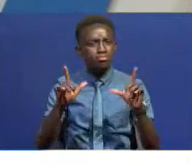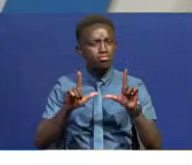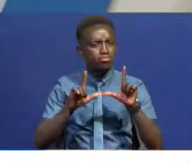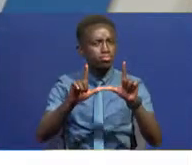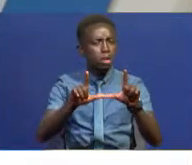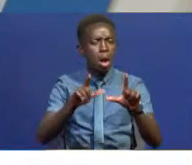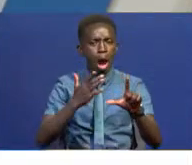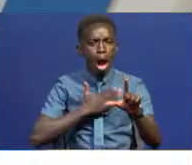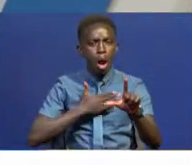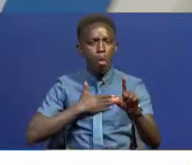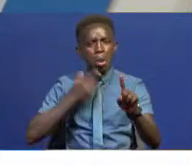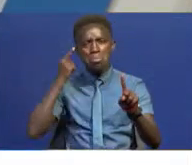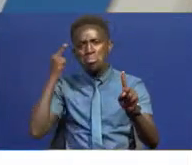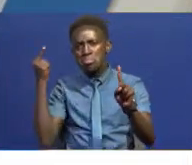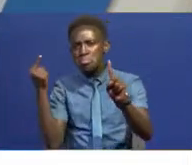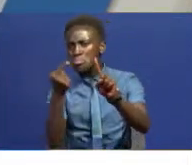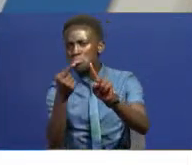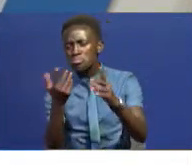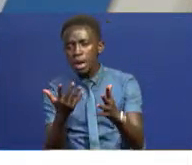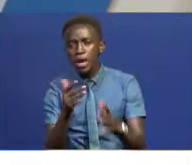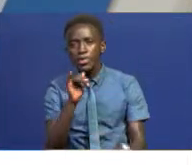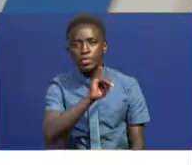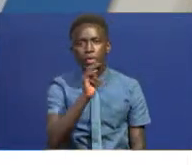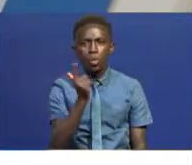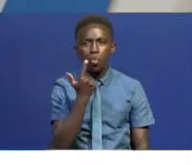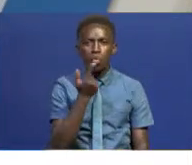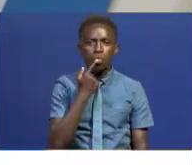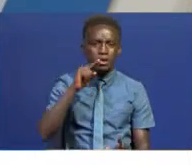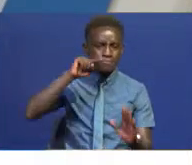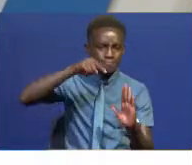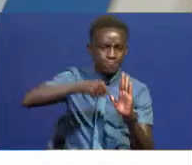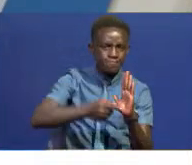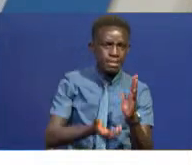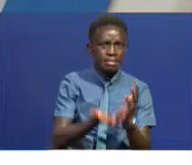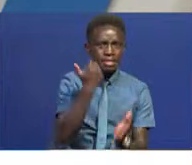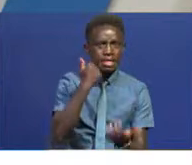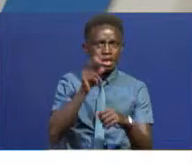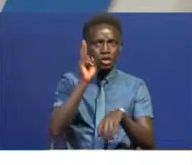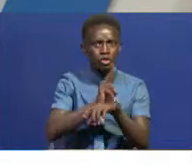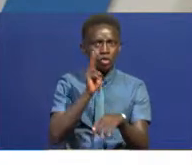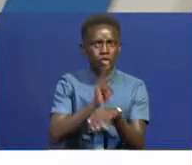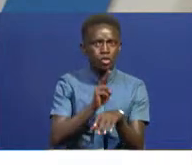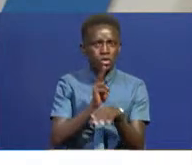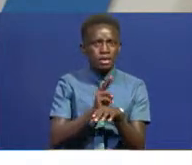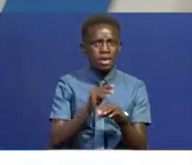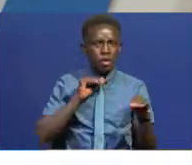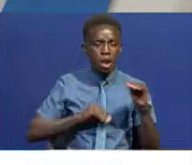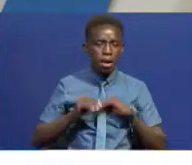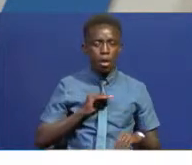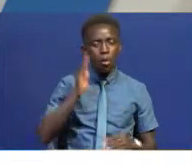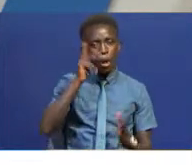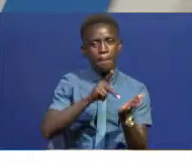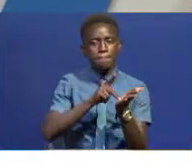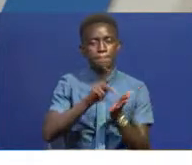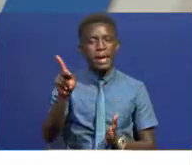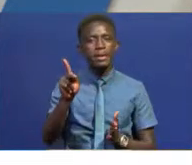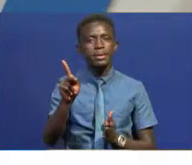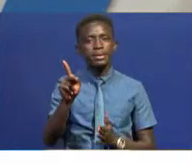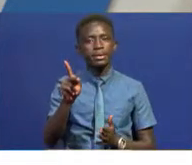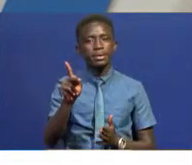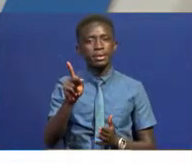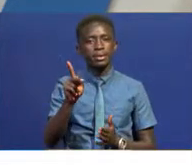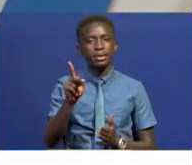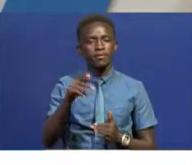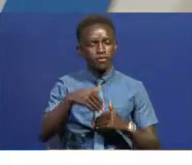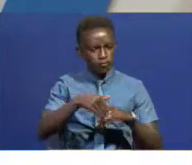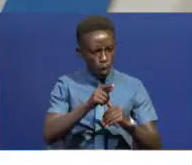that those who are carrying out exploitation of minerals, they will pay what is meant to be paid. We charge royalties